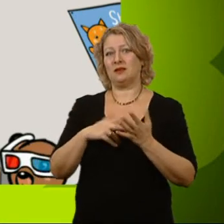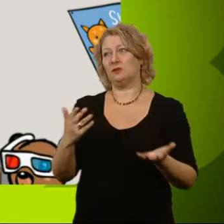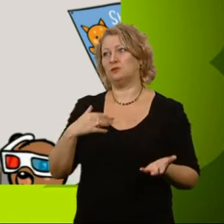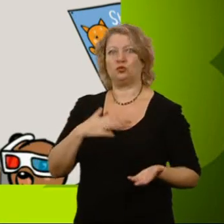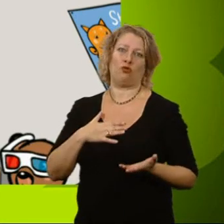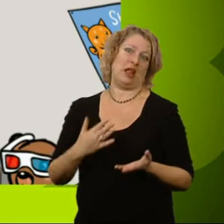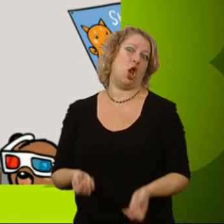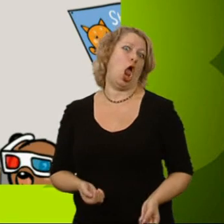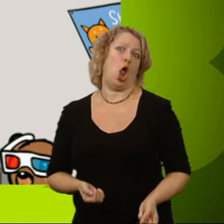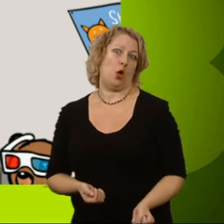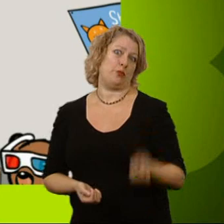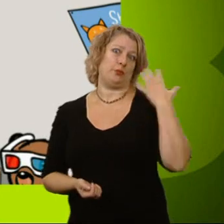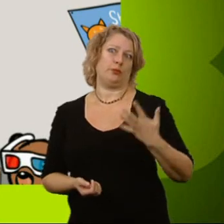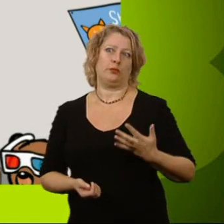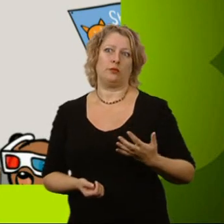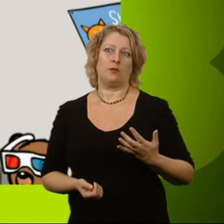I'm afraid we don't...